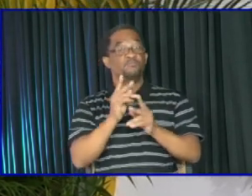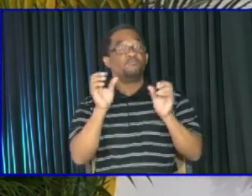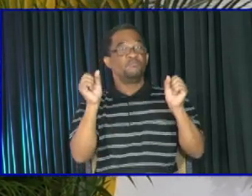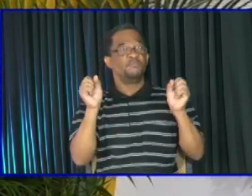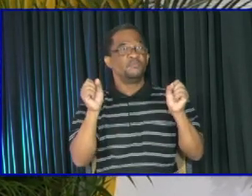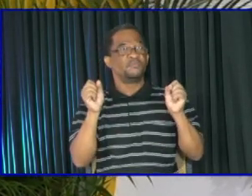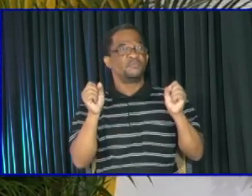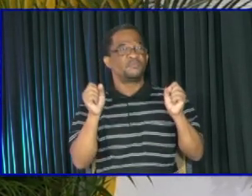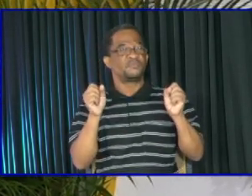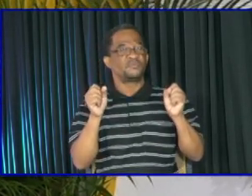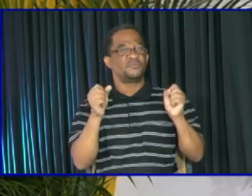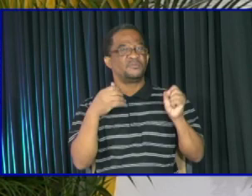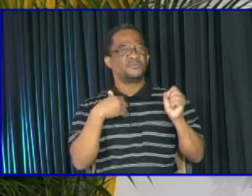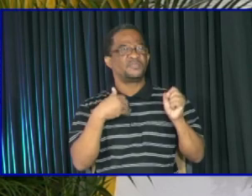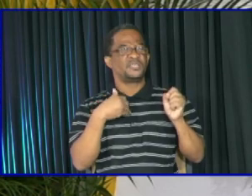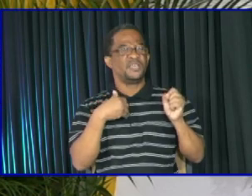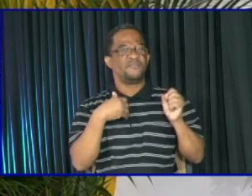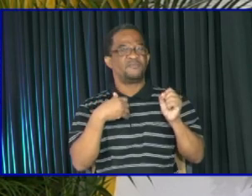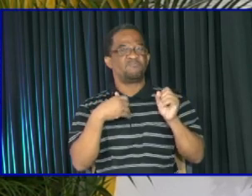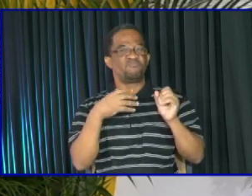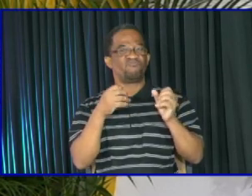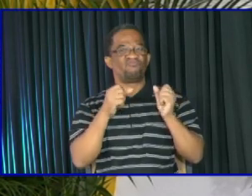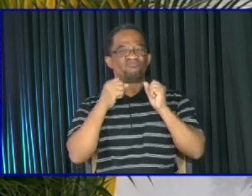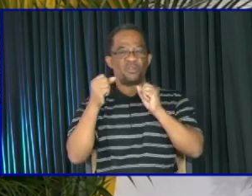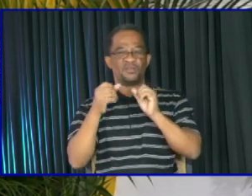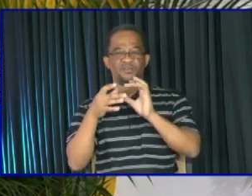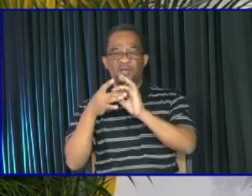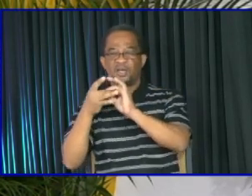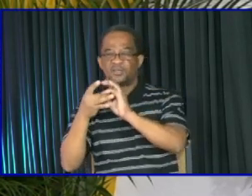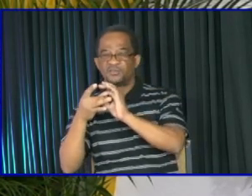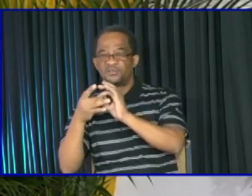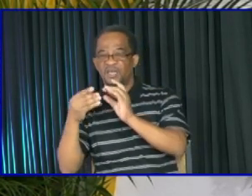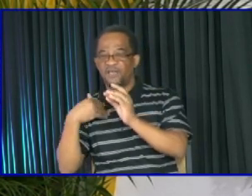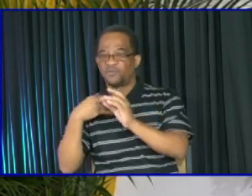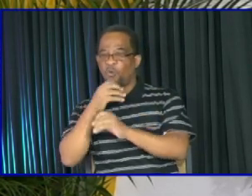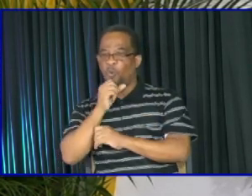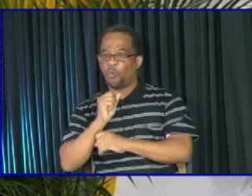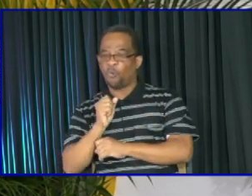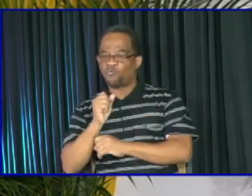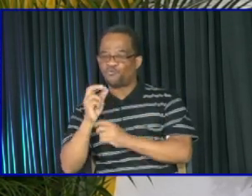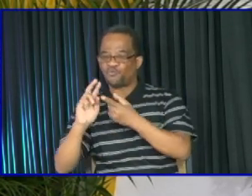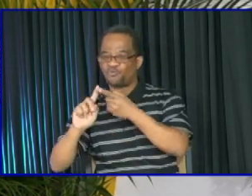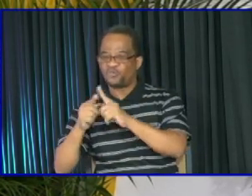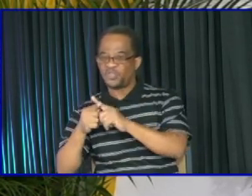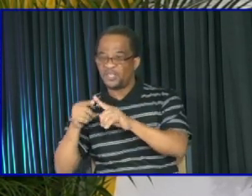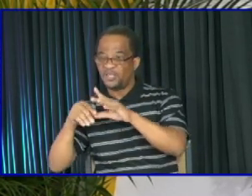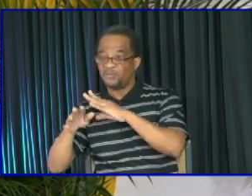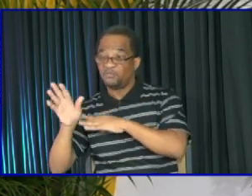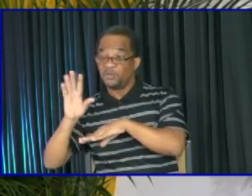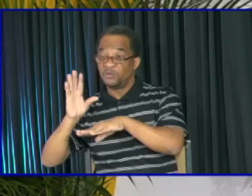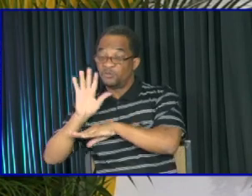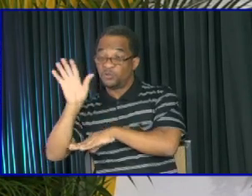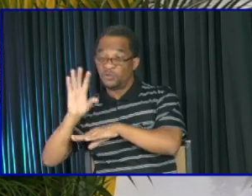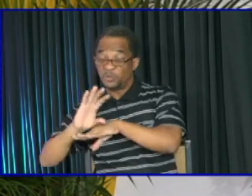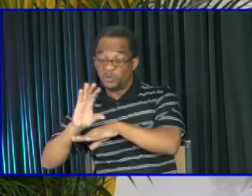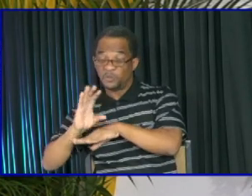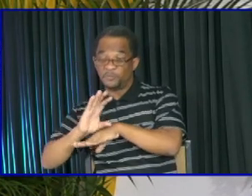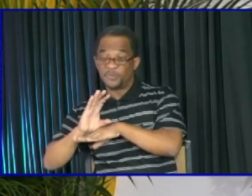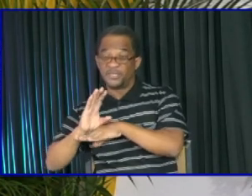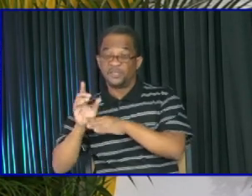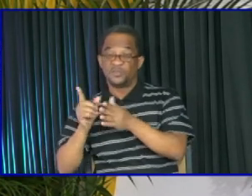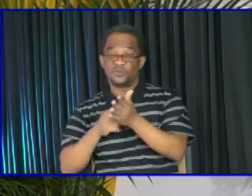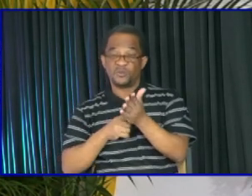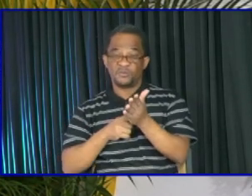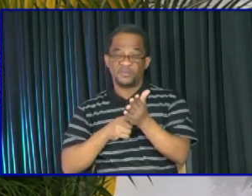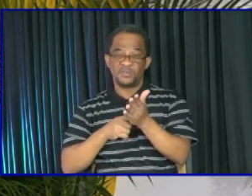family traditions. You have strong connections. You have your old friends in your church, and for some reason you're finding